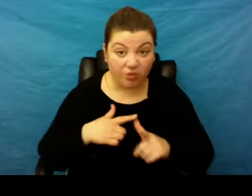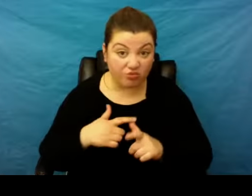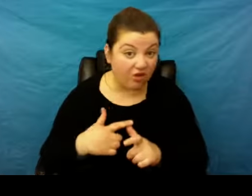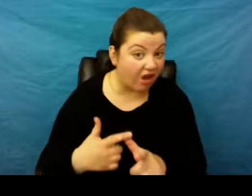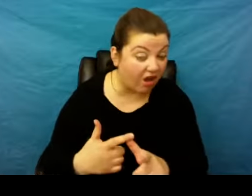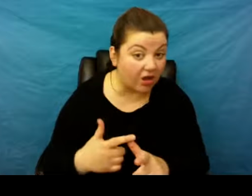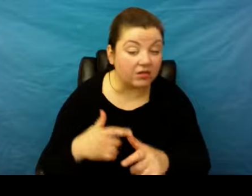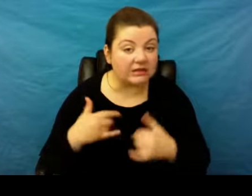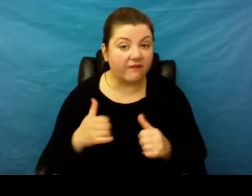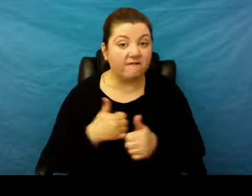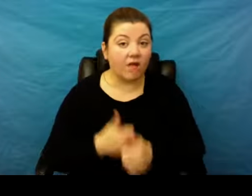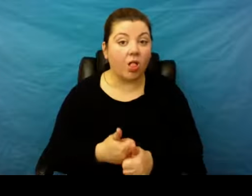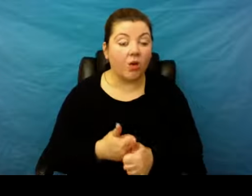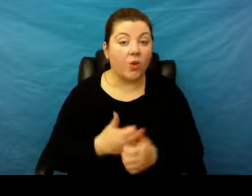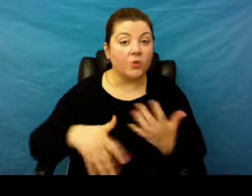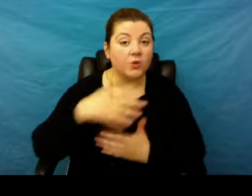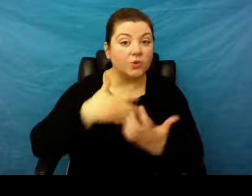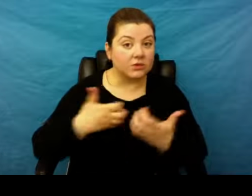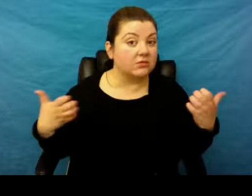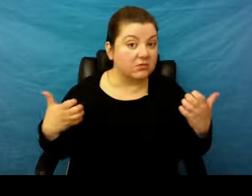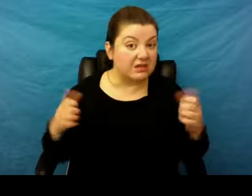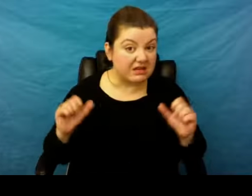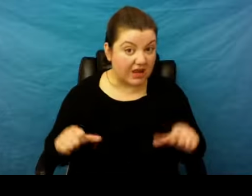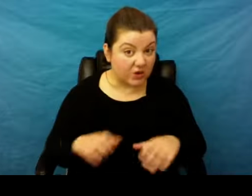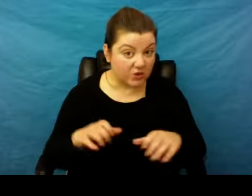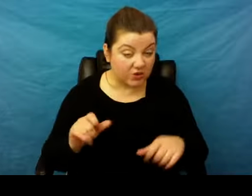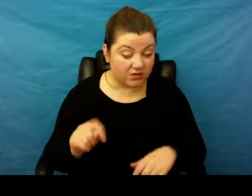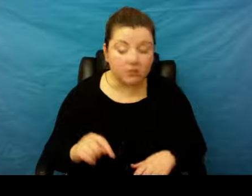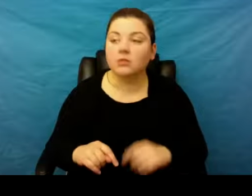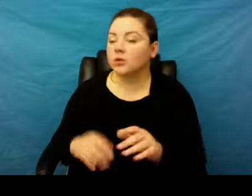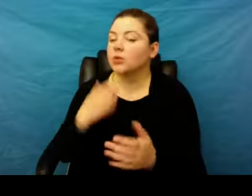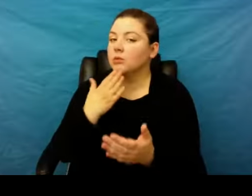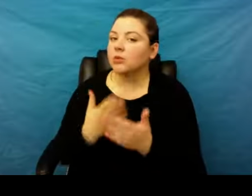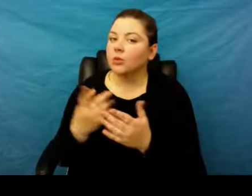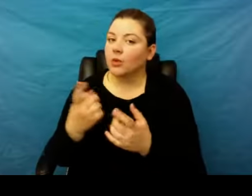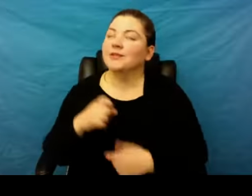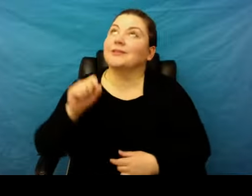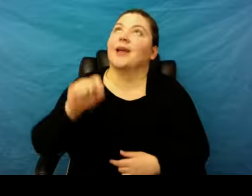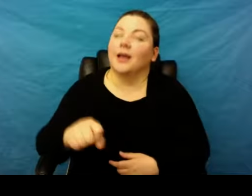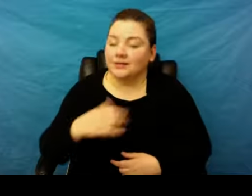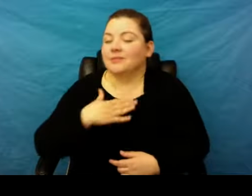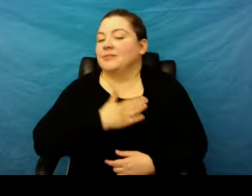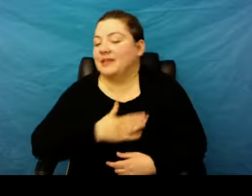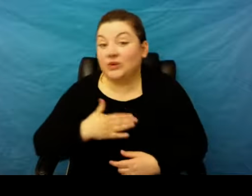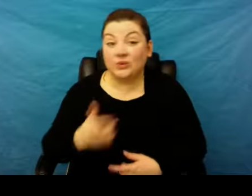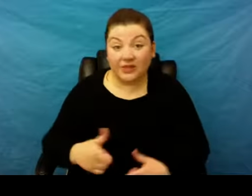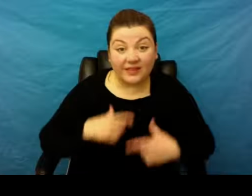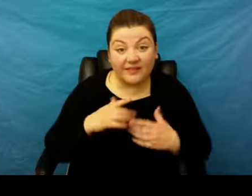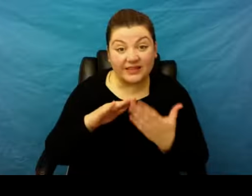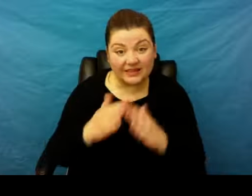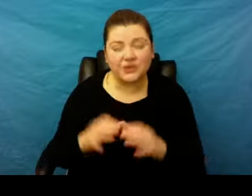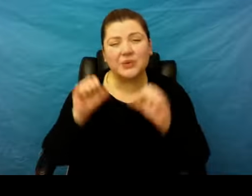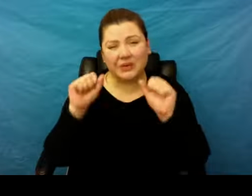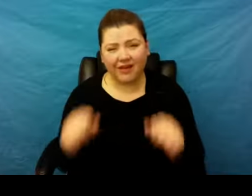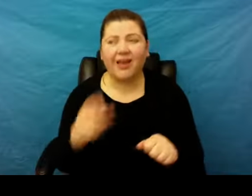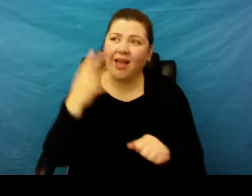measures? Amazing question. Yes, please. If you're in a city, you can go outside.